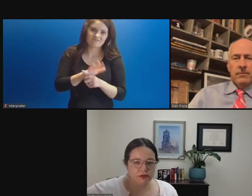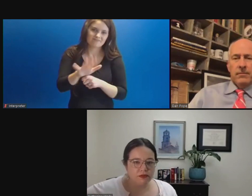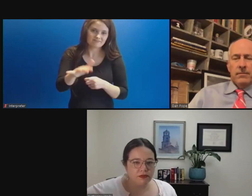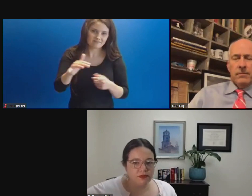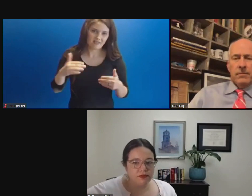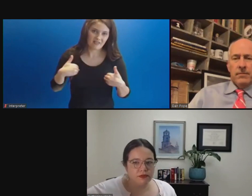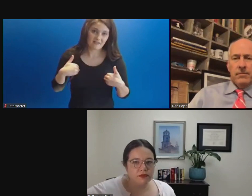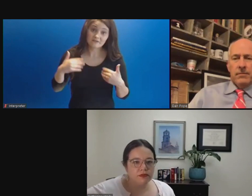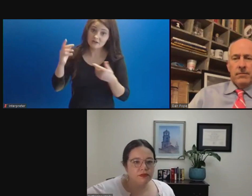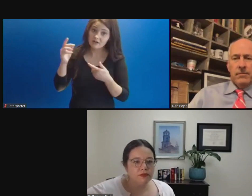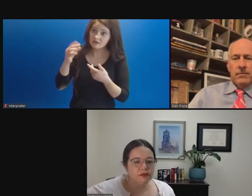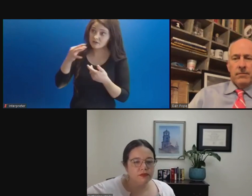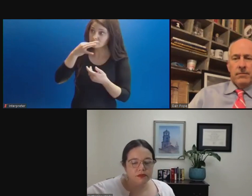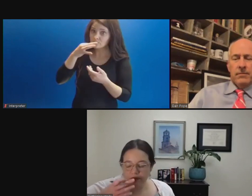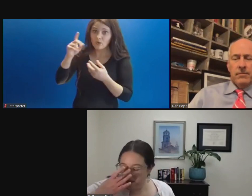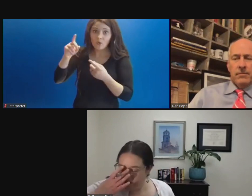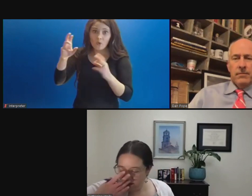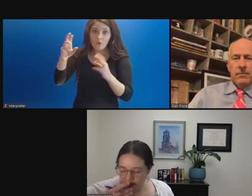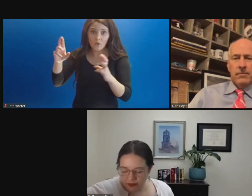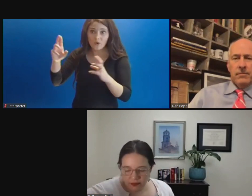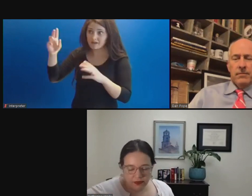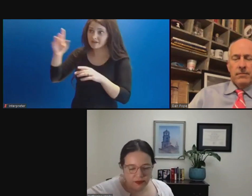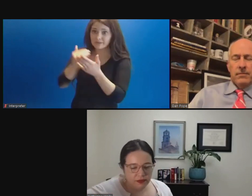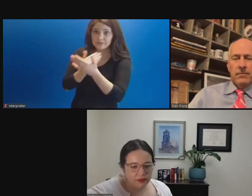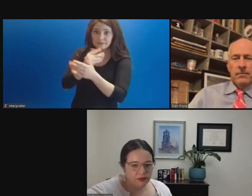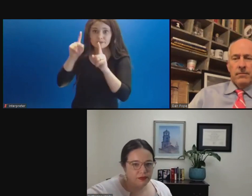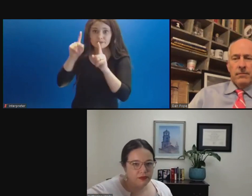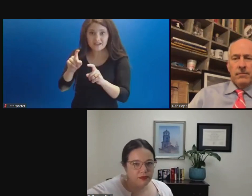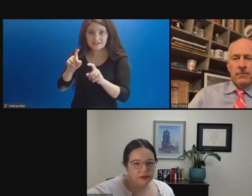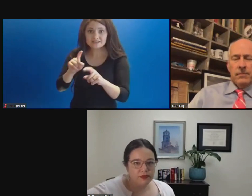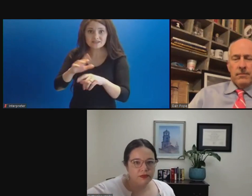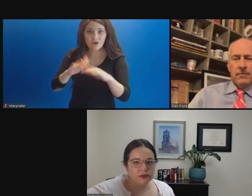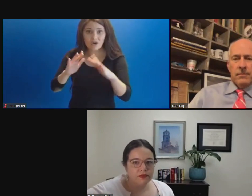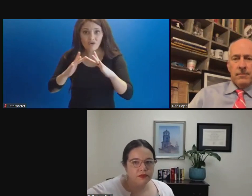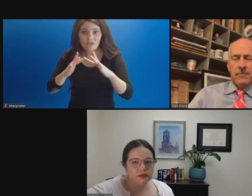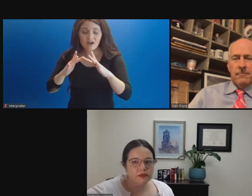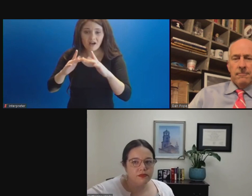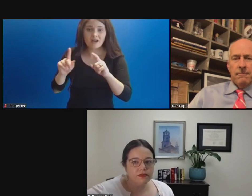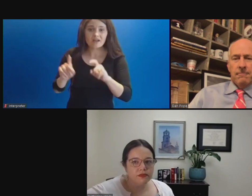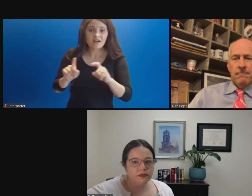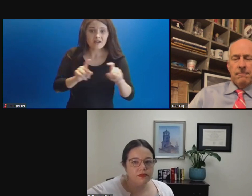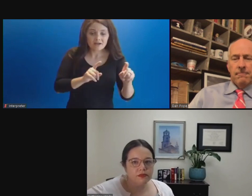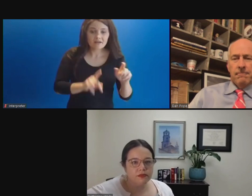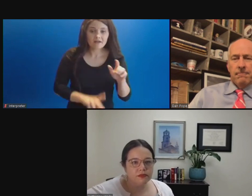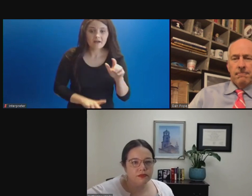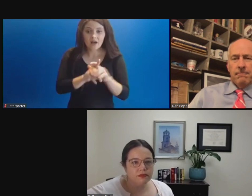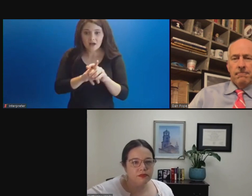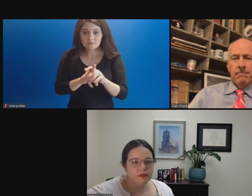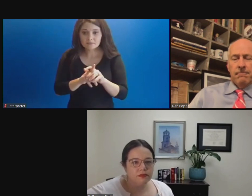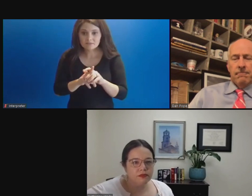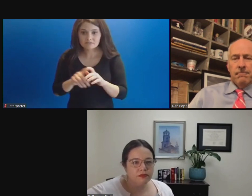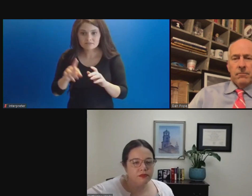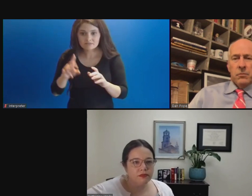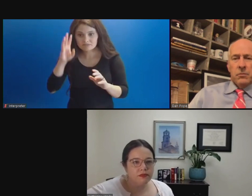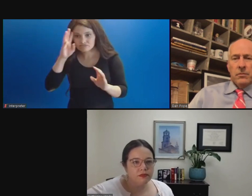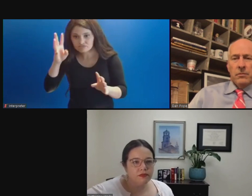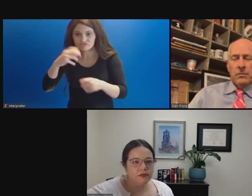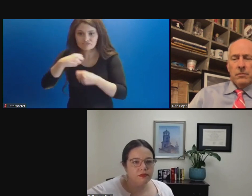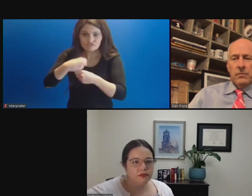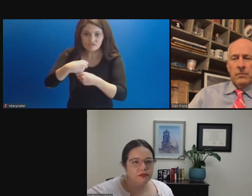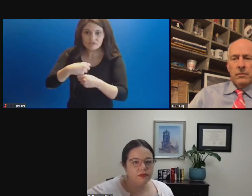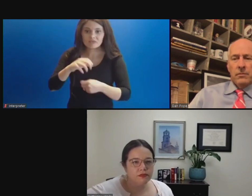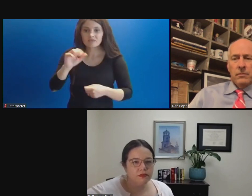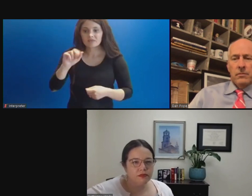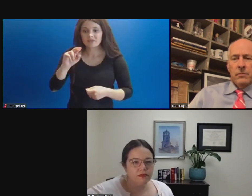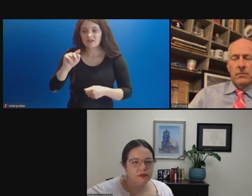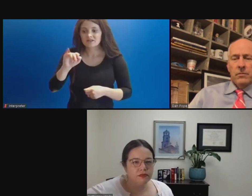It's coming as these new tests come online, as these new tests that are antibody tests that